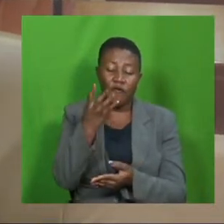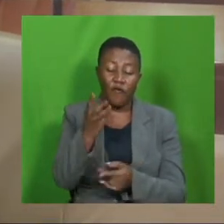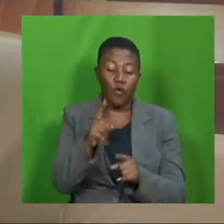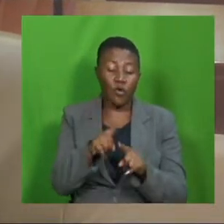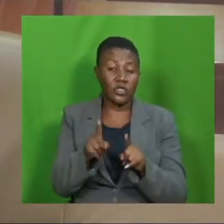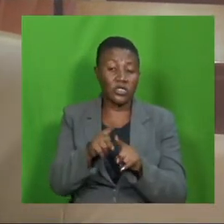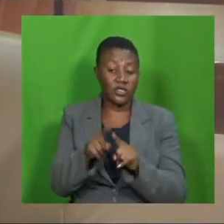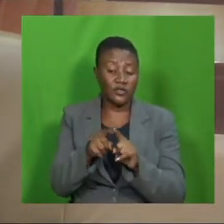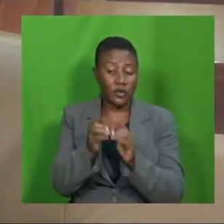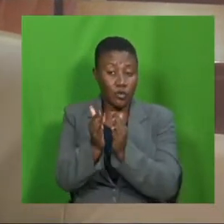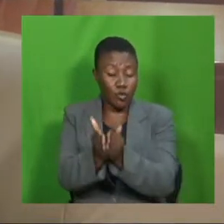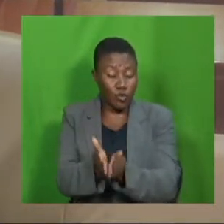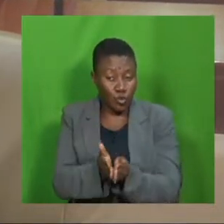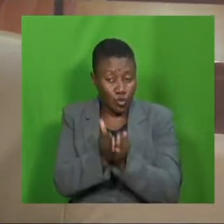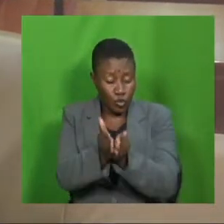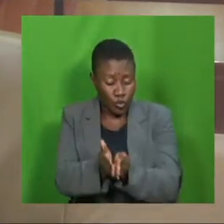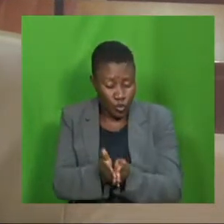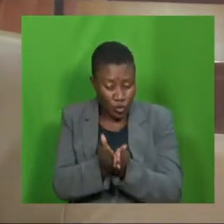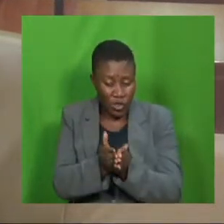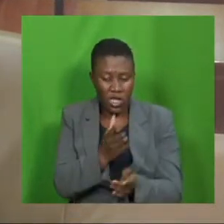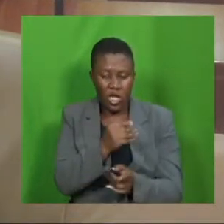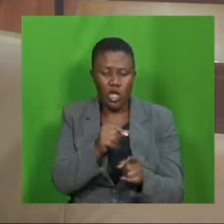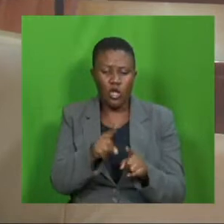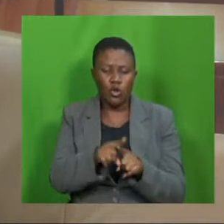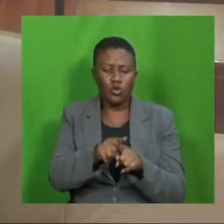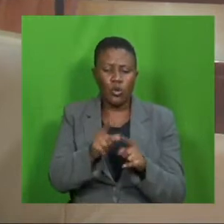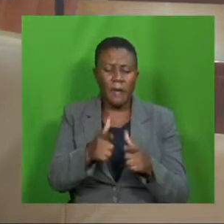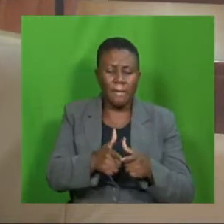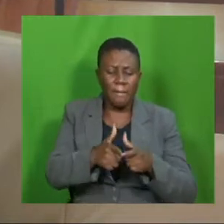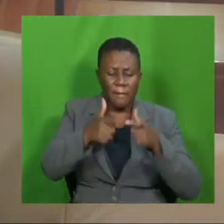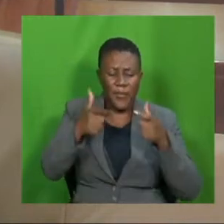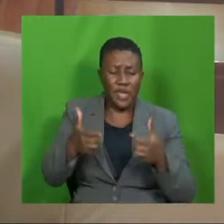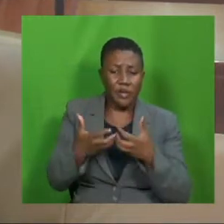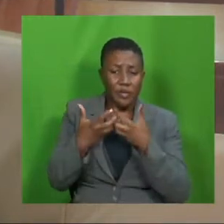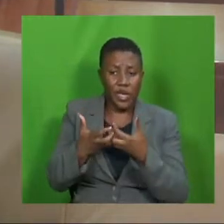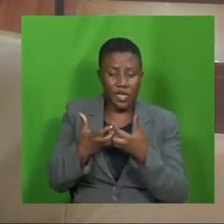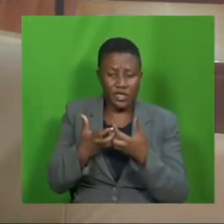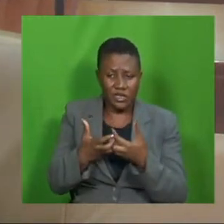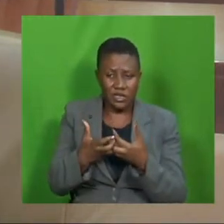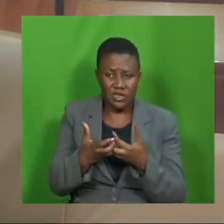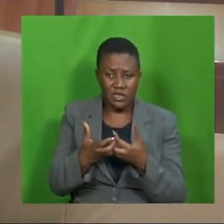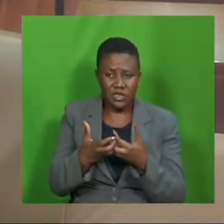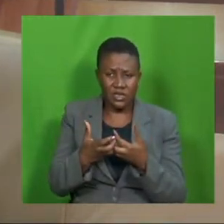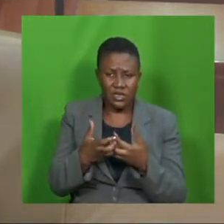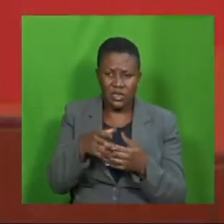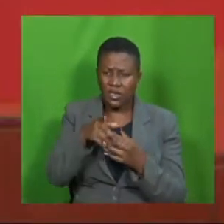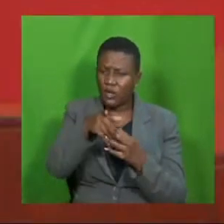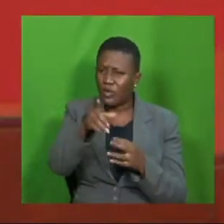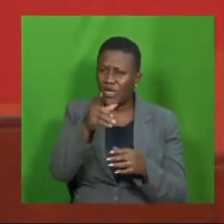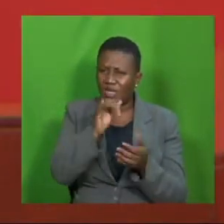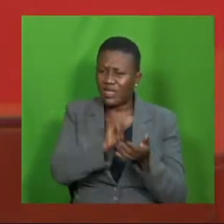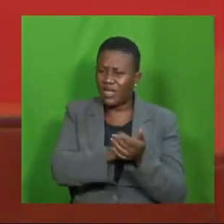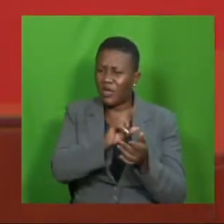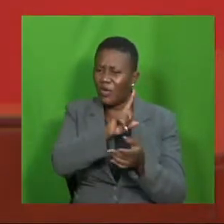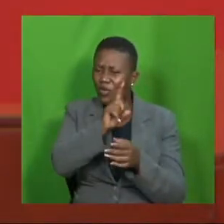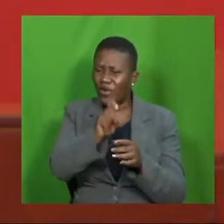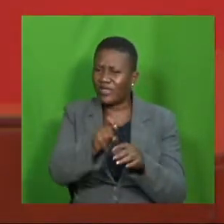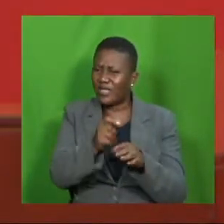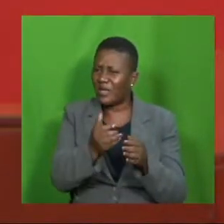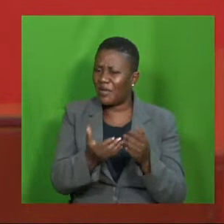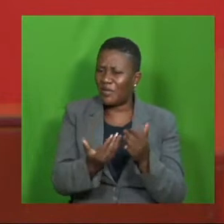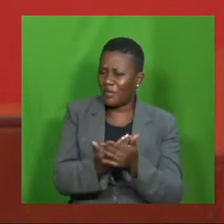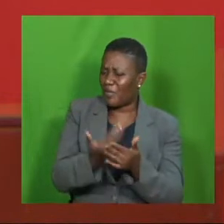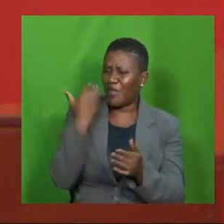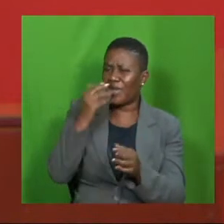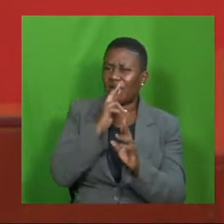a research vessel for the sector. Honorable, we've gone past that one. If you want a follow-up question, it should be in relation